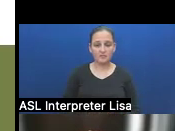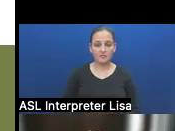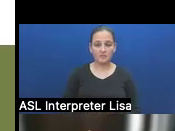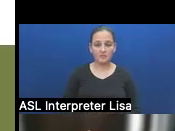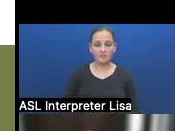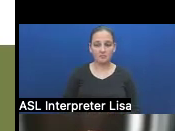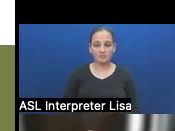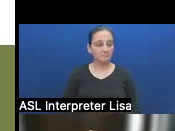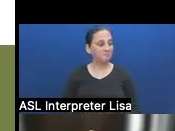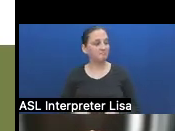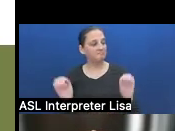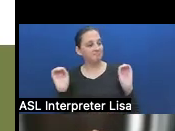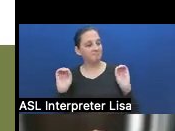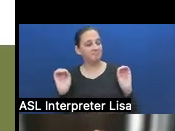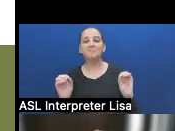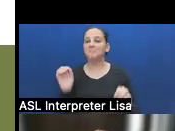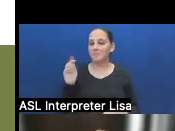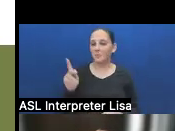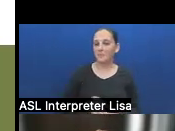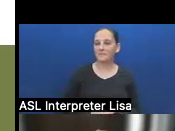None so far. Okay.